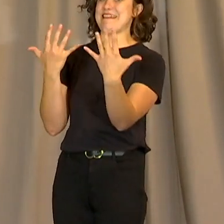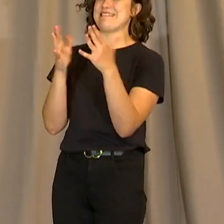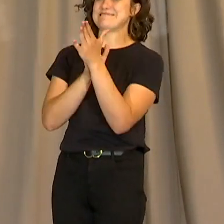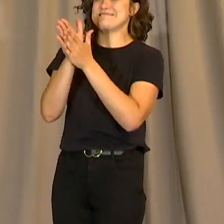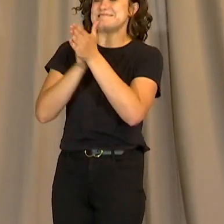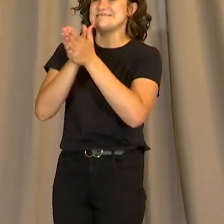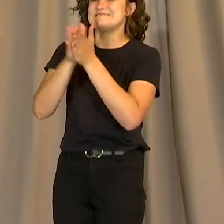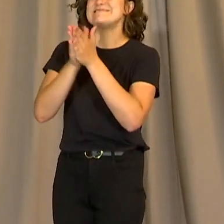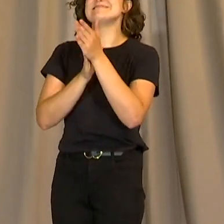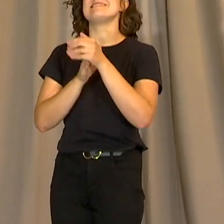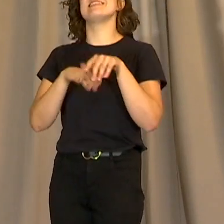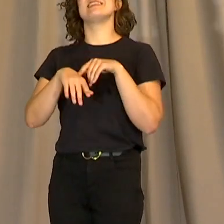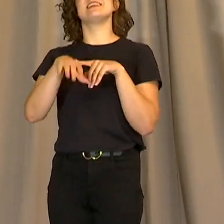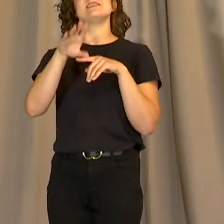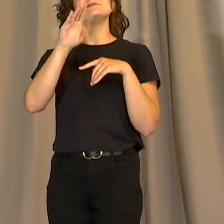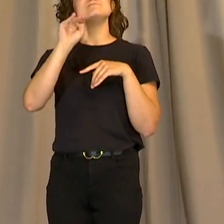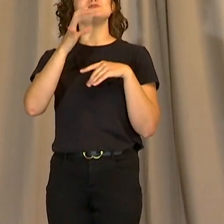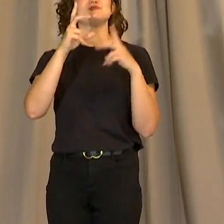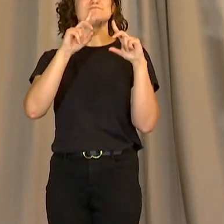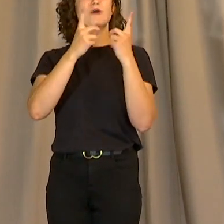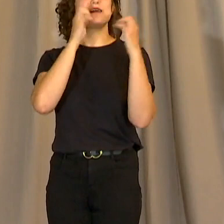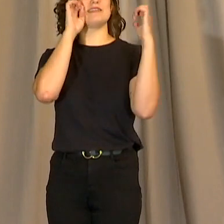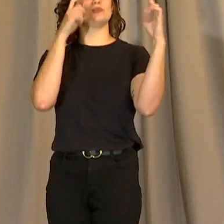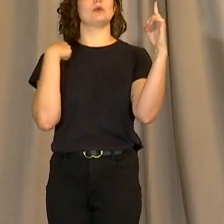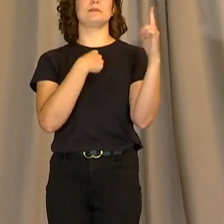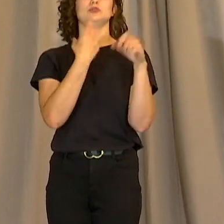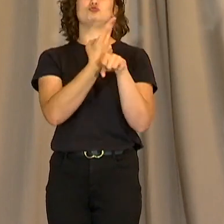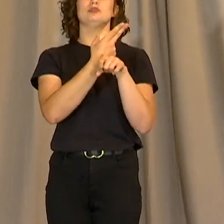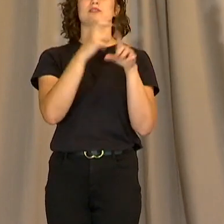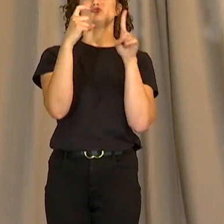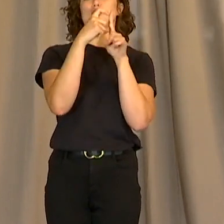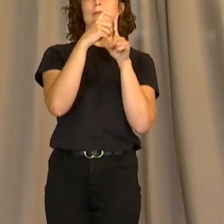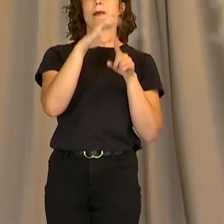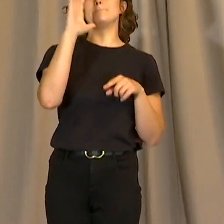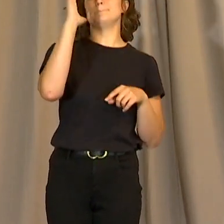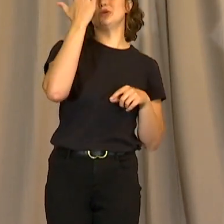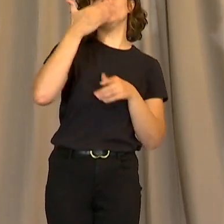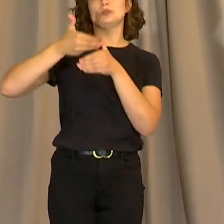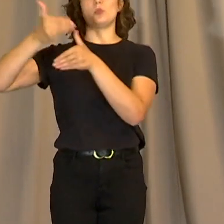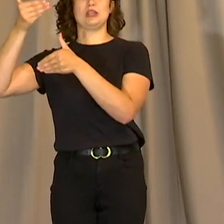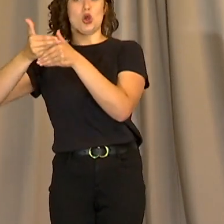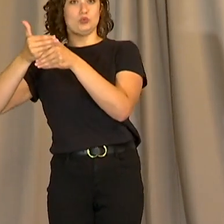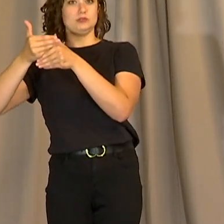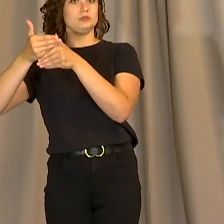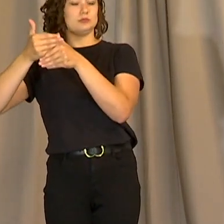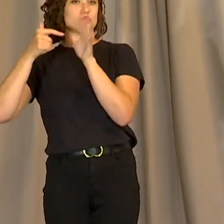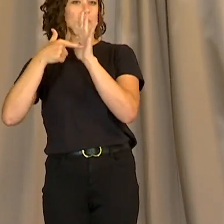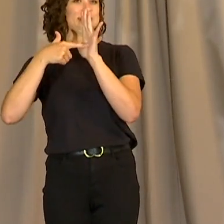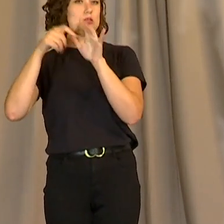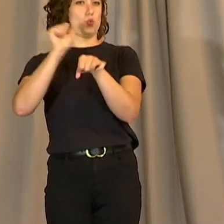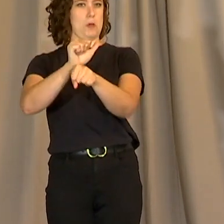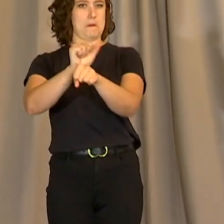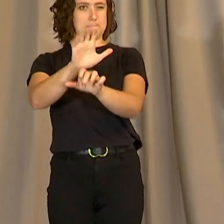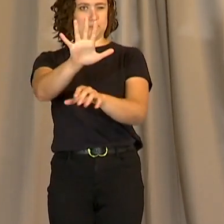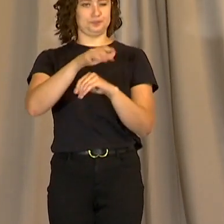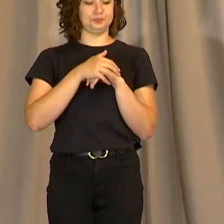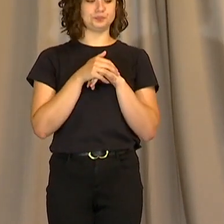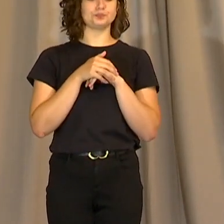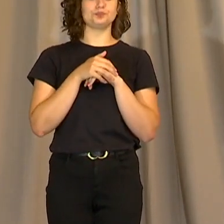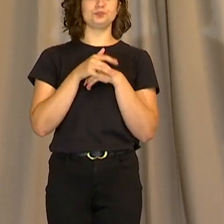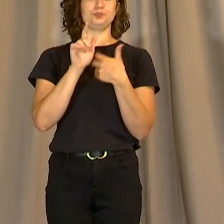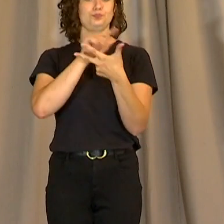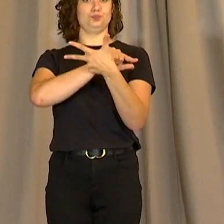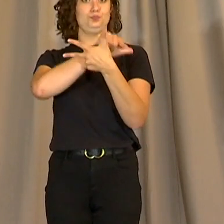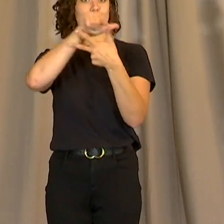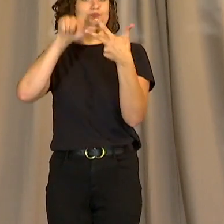At the Michigan Department of Education, we've been using the terms mirrors and windows to represent this work. So we have 3 major